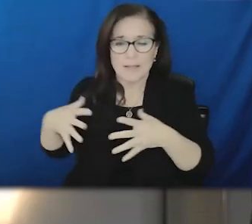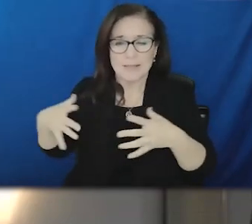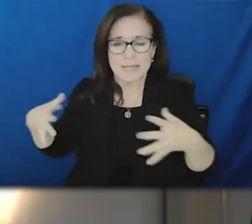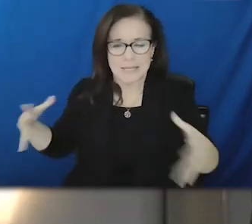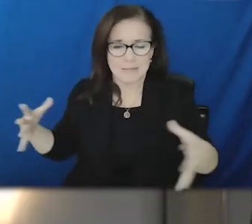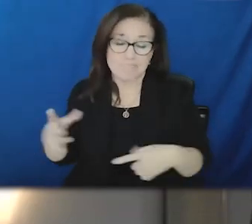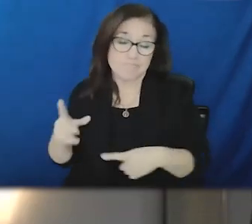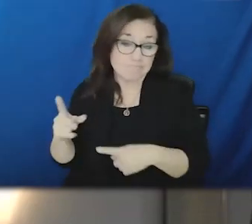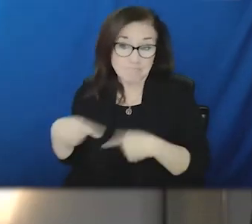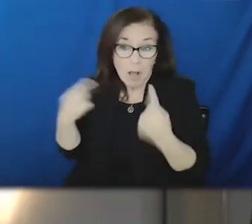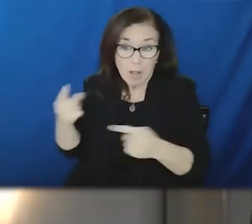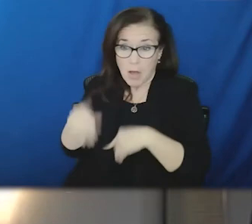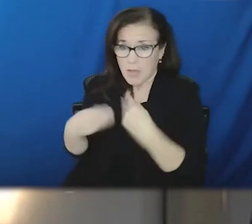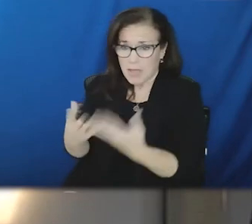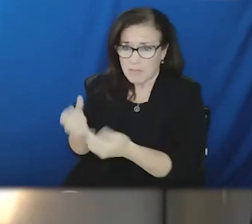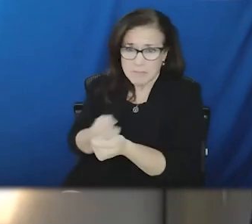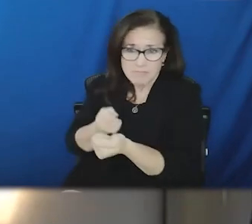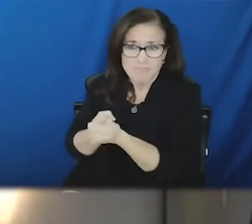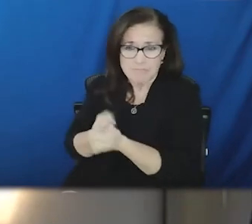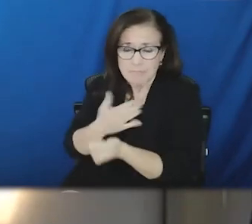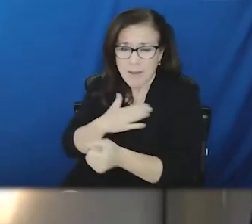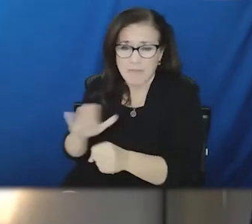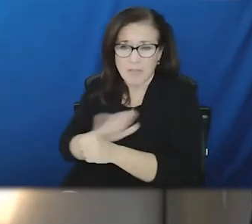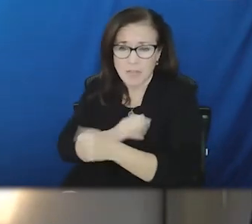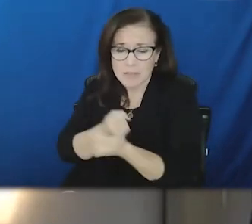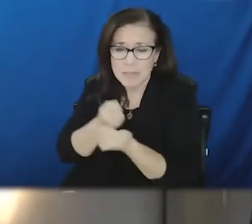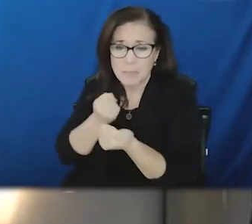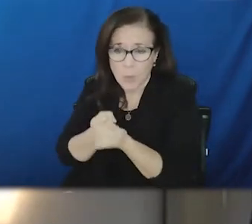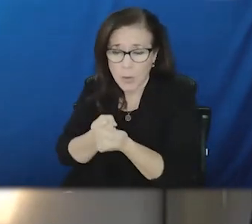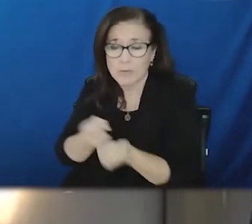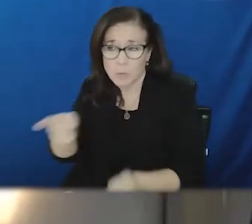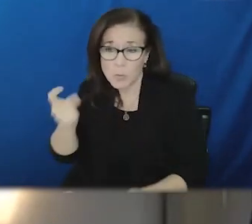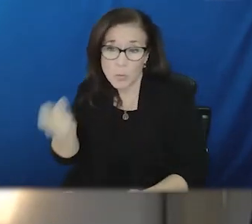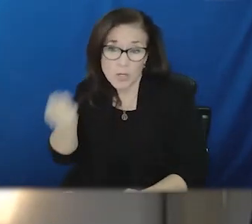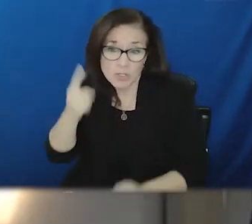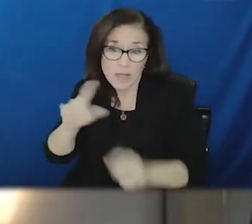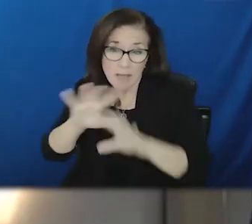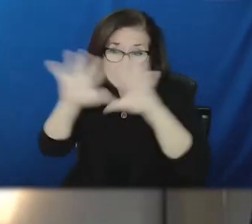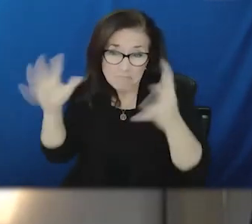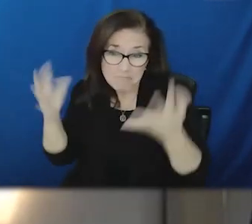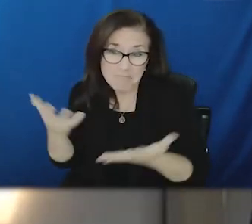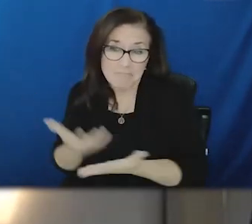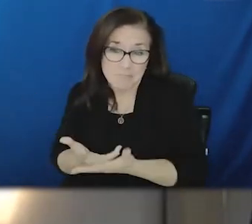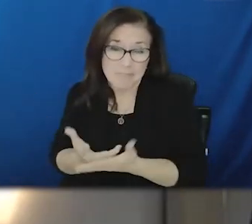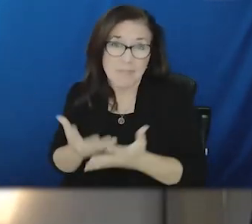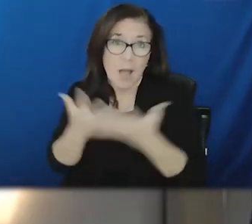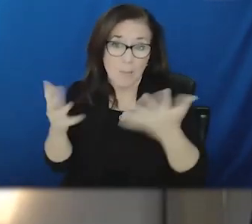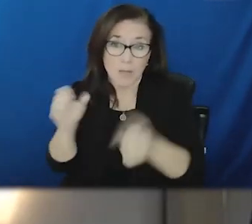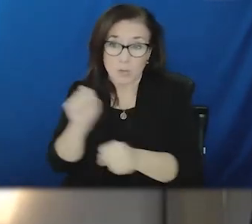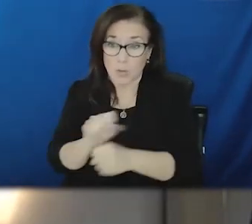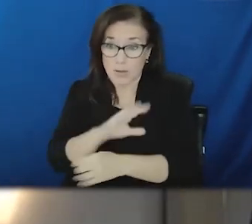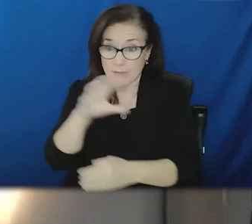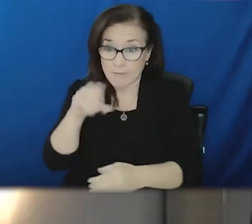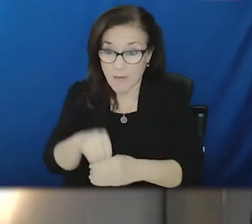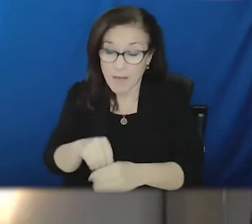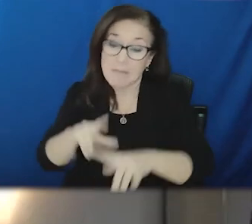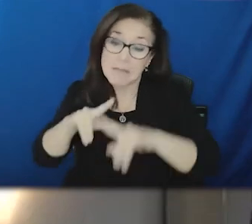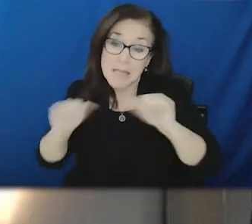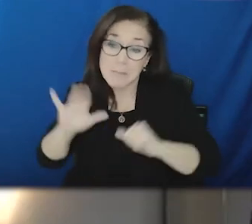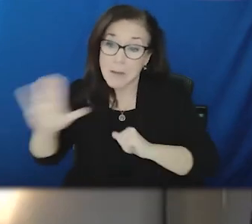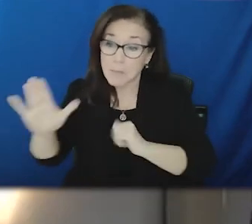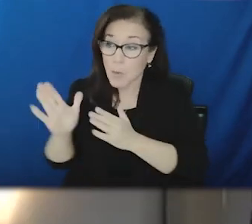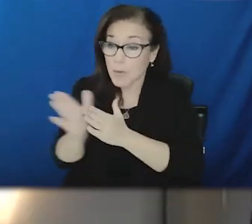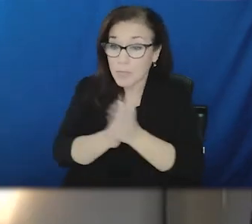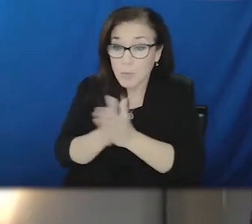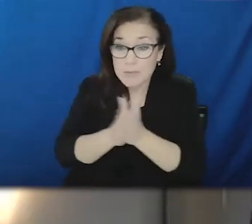grasping the enormity of what we're trying to do, yet the enthusiasm is there, and to have that expressed by the